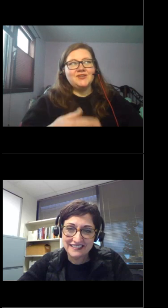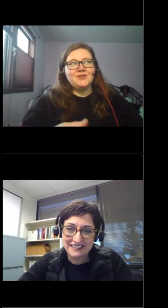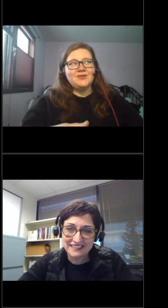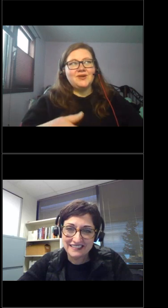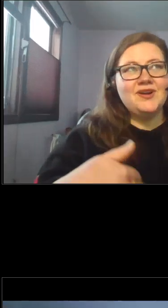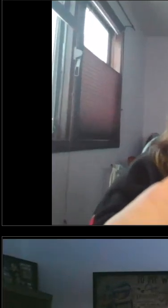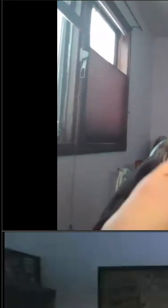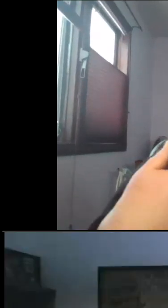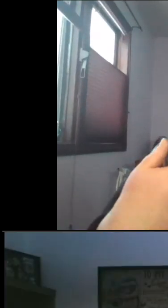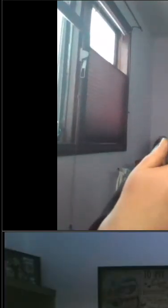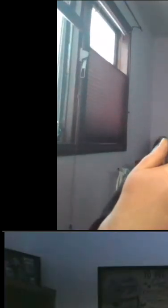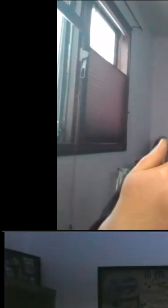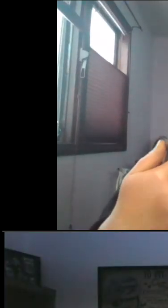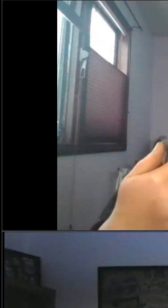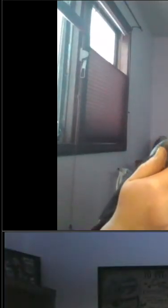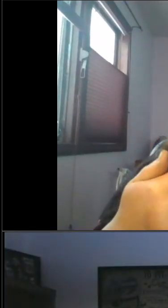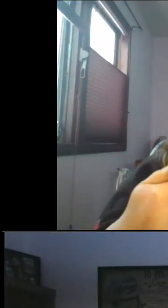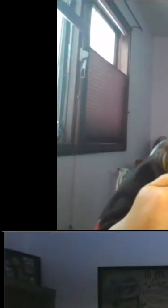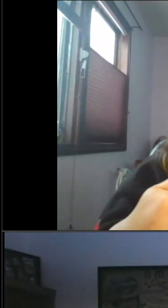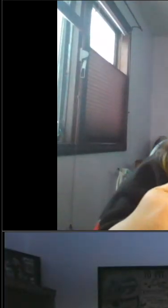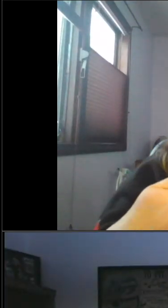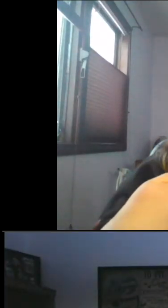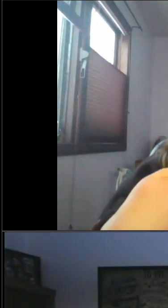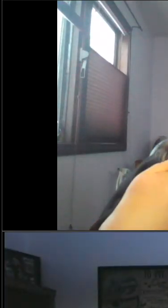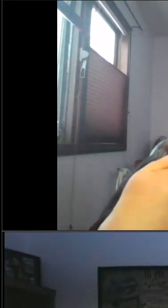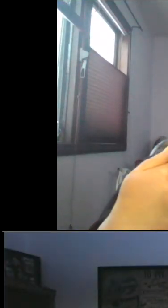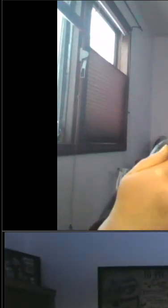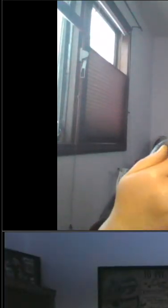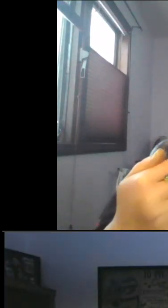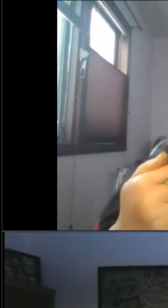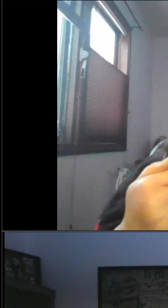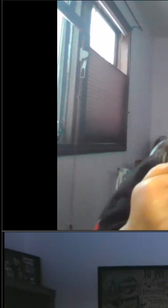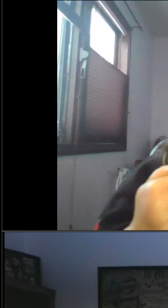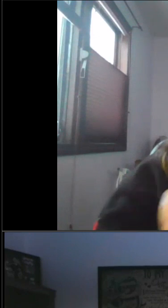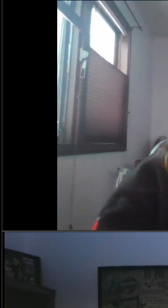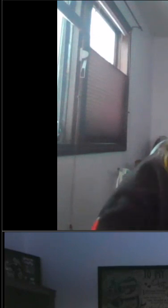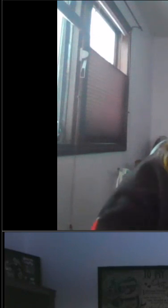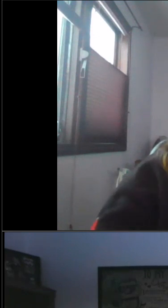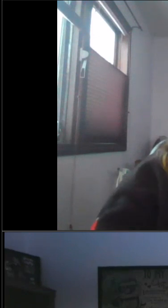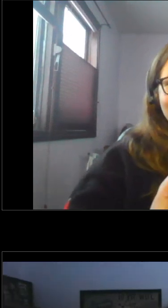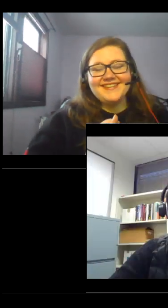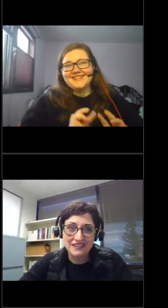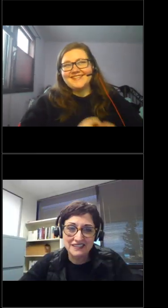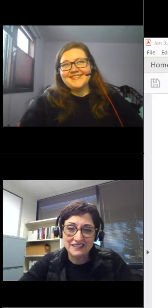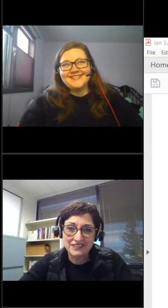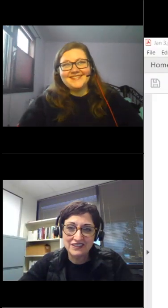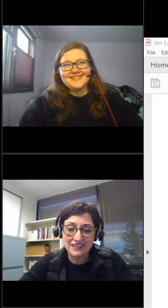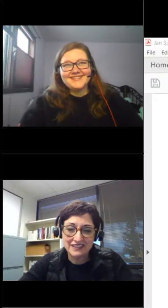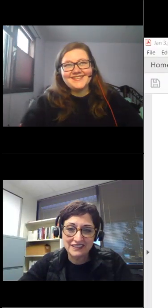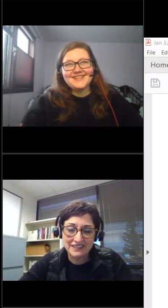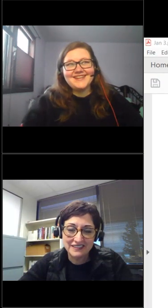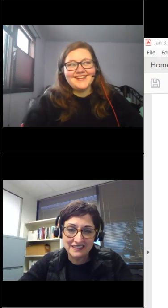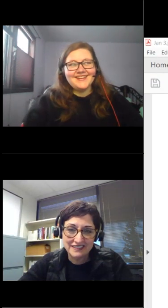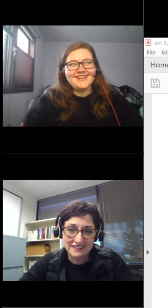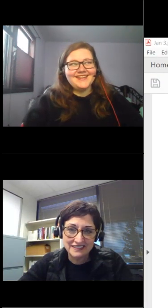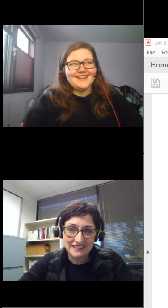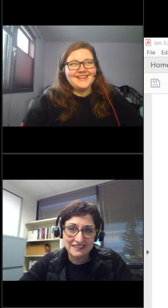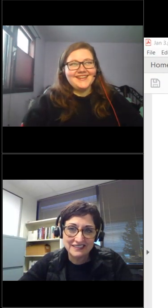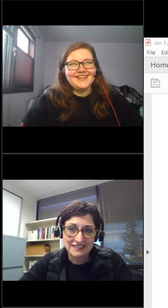reshare your Oh, here we go. screen? Let me Okay. reshare my screen. It's Okay.